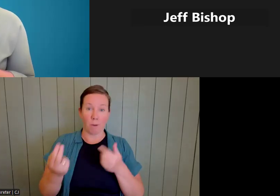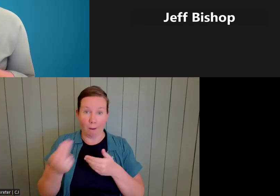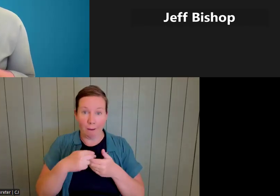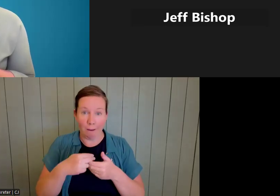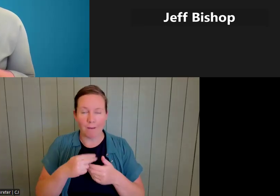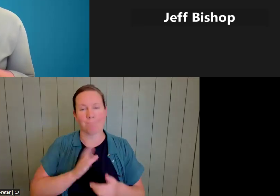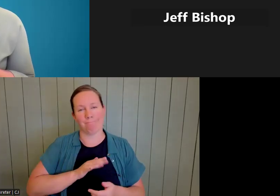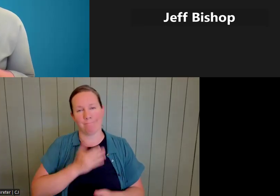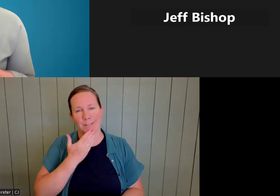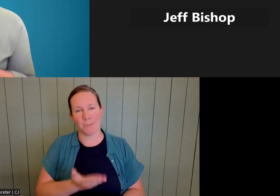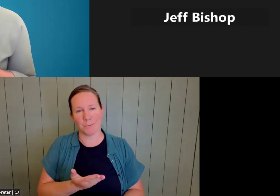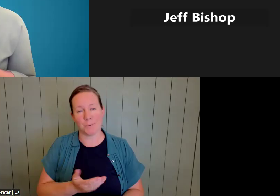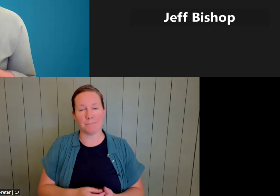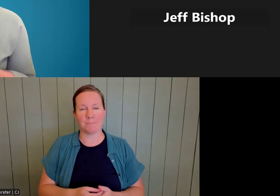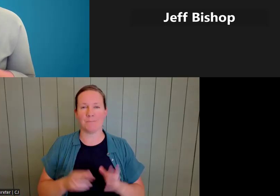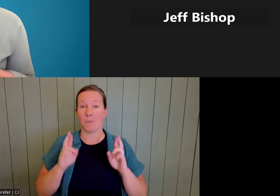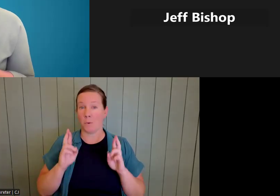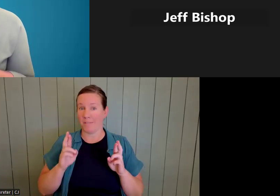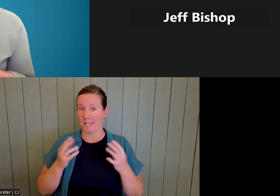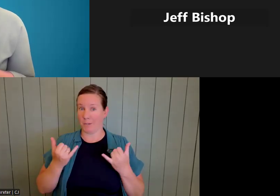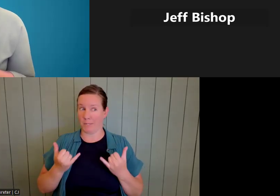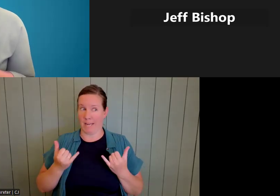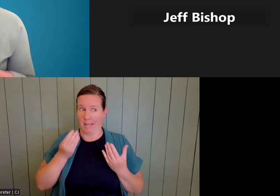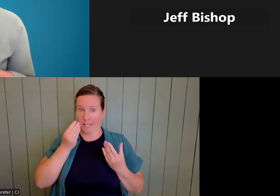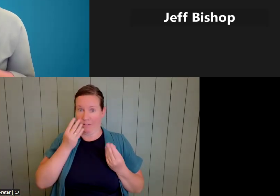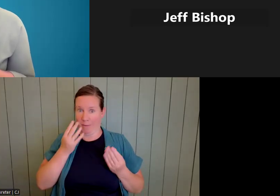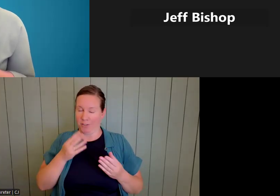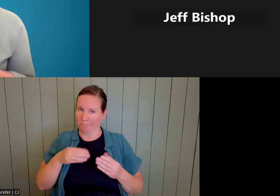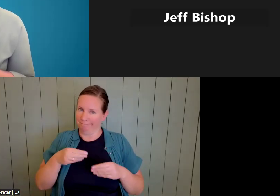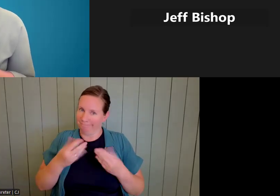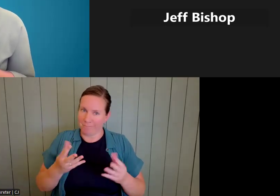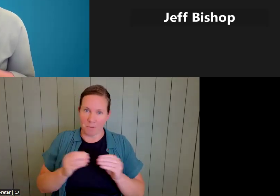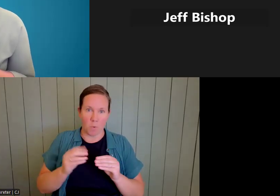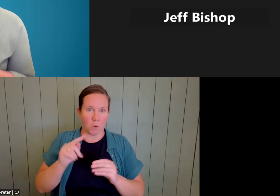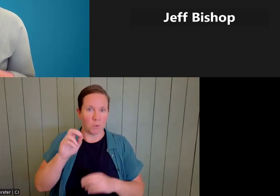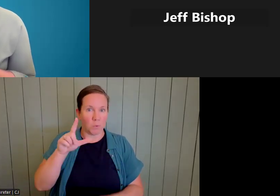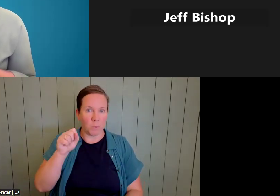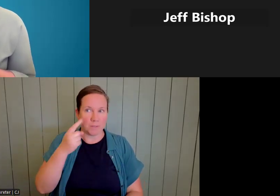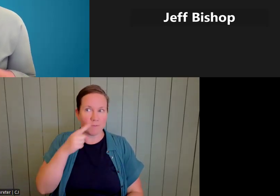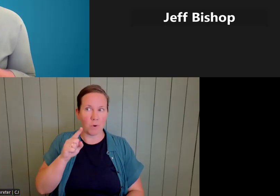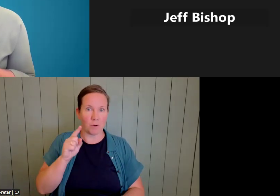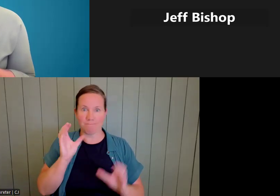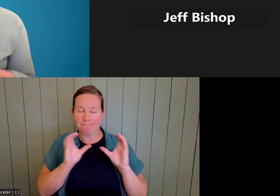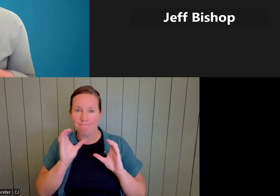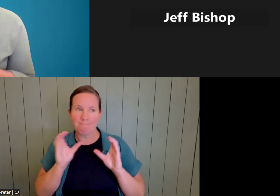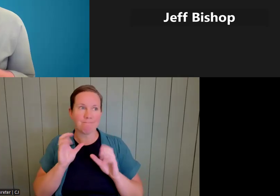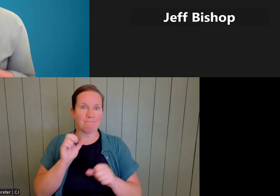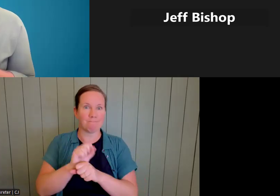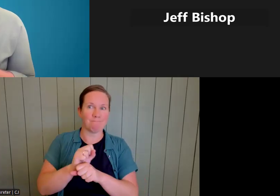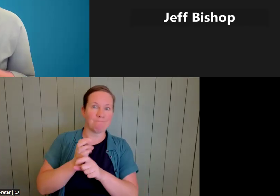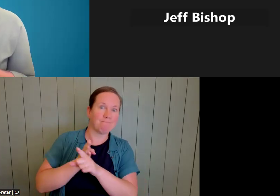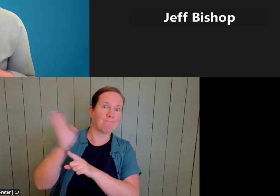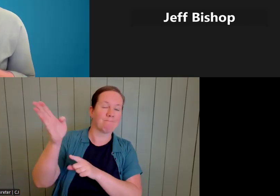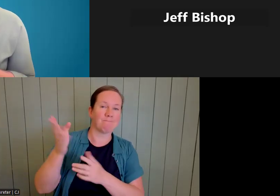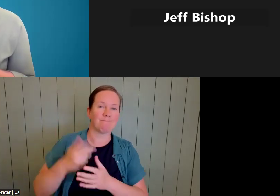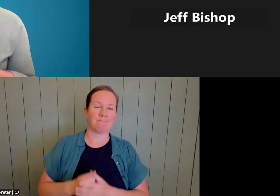you gives you another tool that you can use to pursue your particular career goals. So thank you